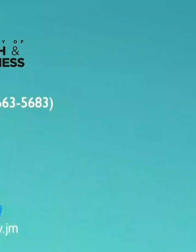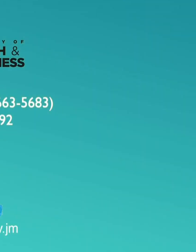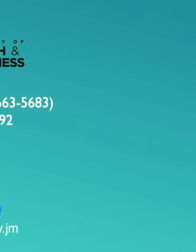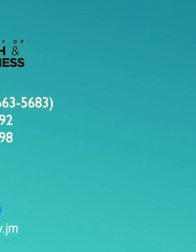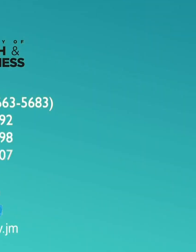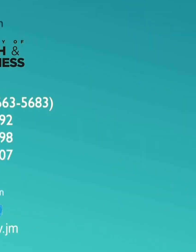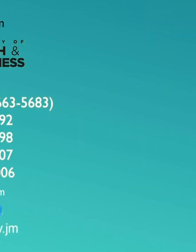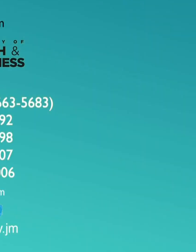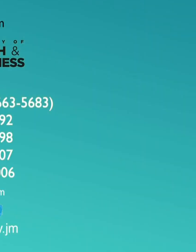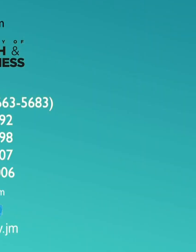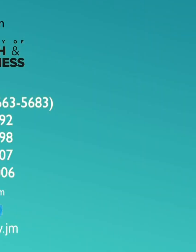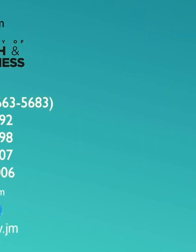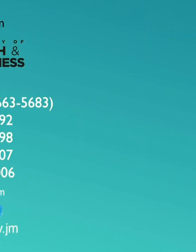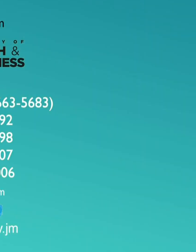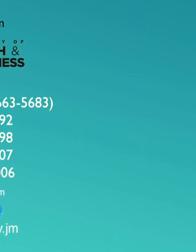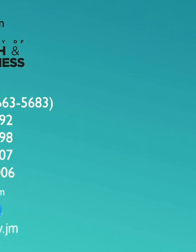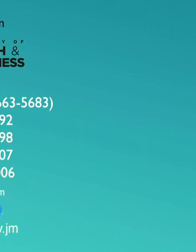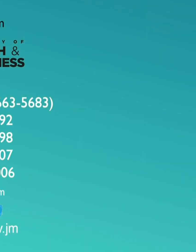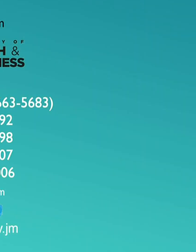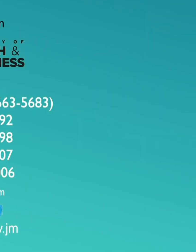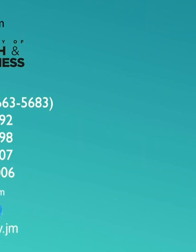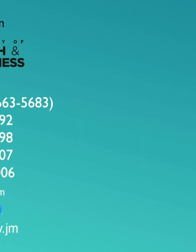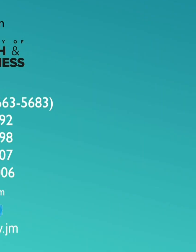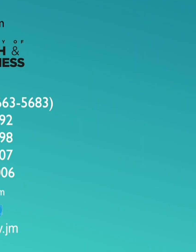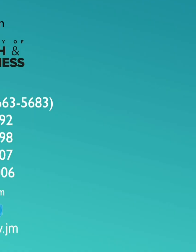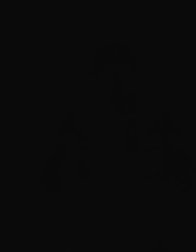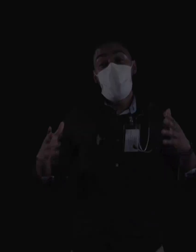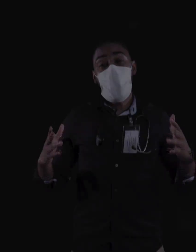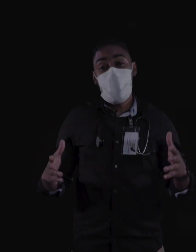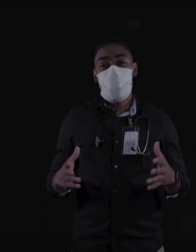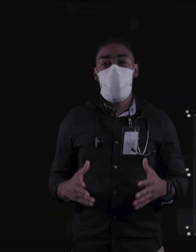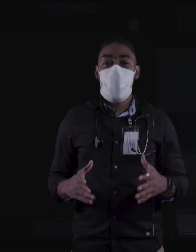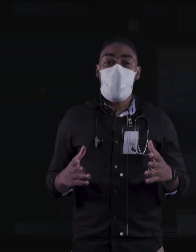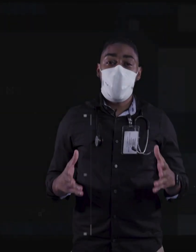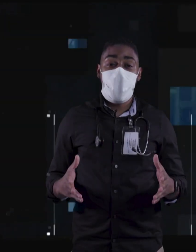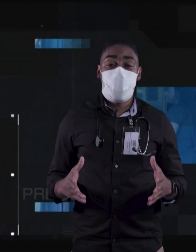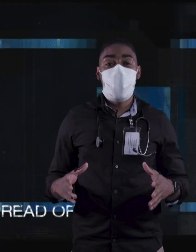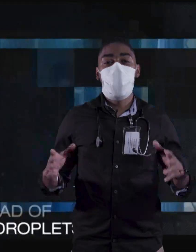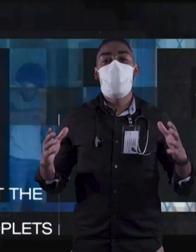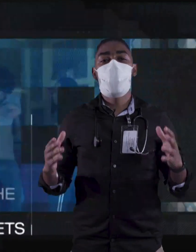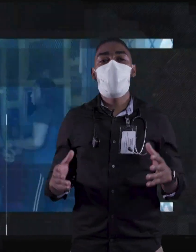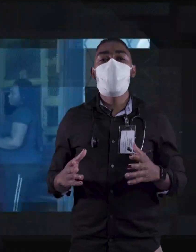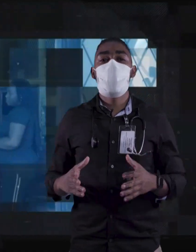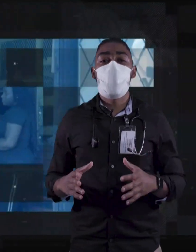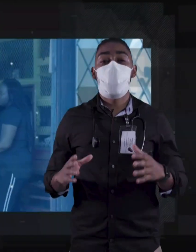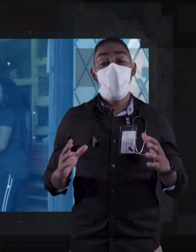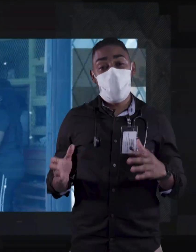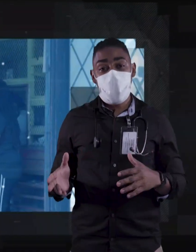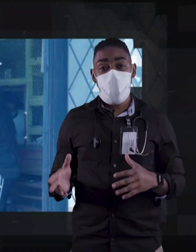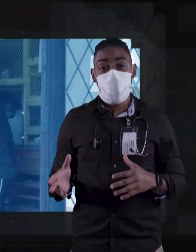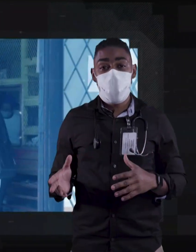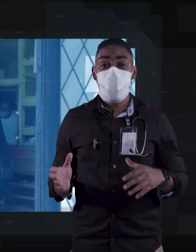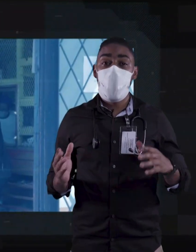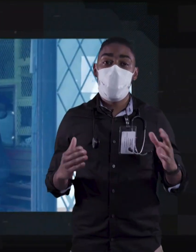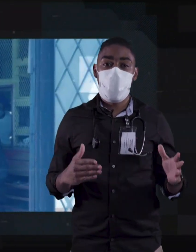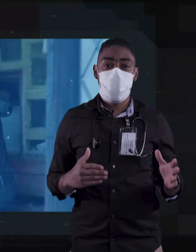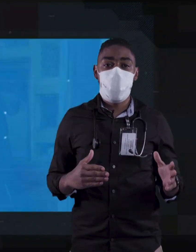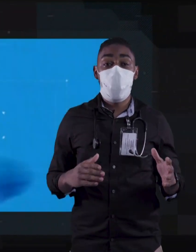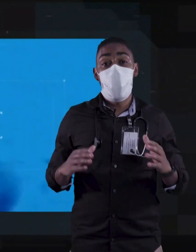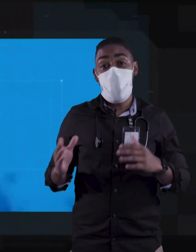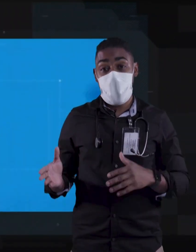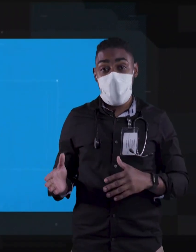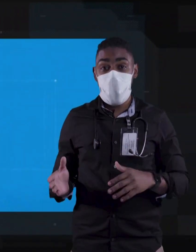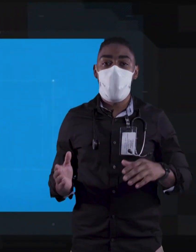A message from the Ministry of Health and Wellness. The point of wearing a mask is to prevent the spread of air droplets from persons